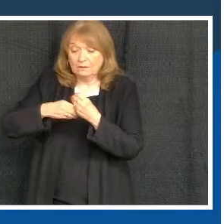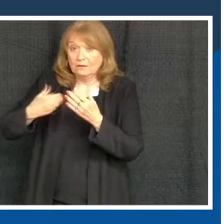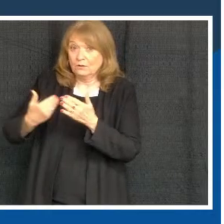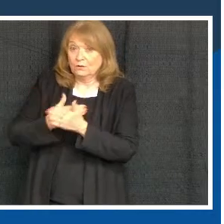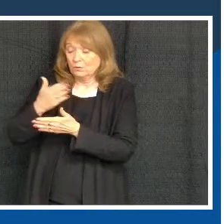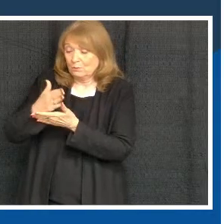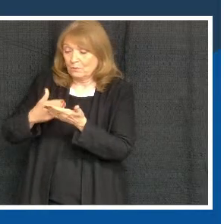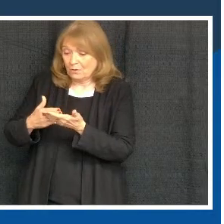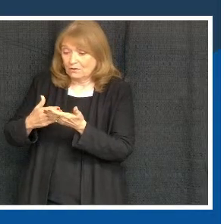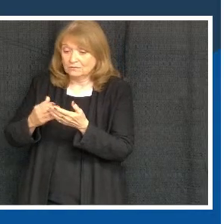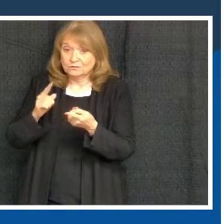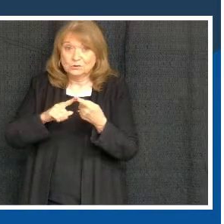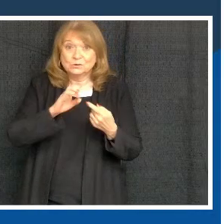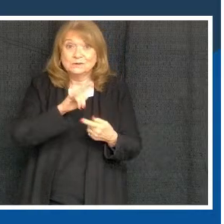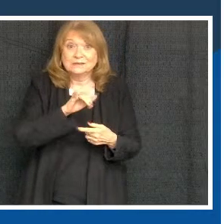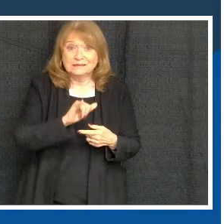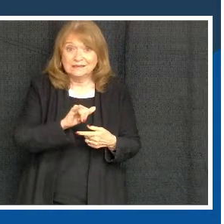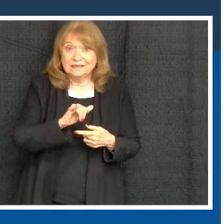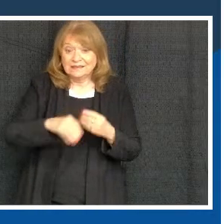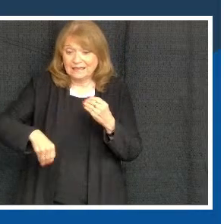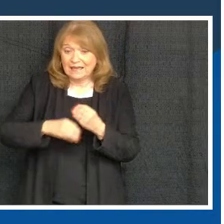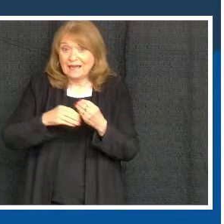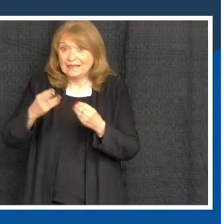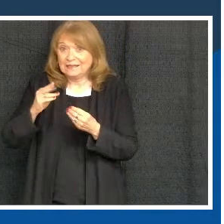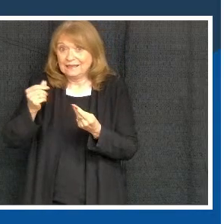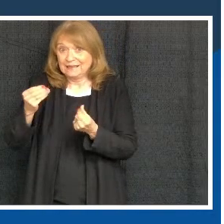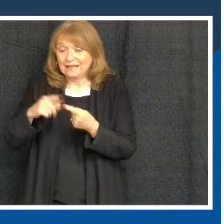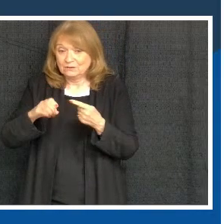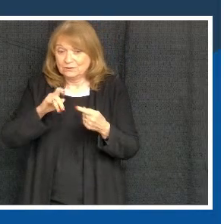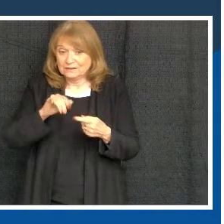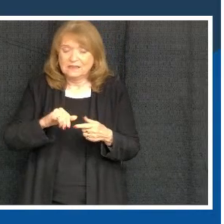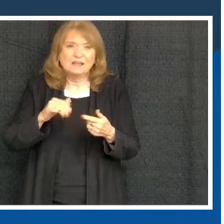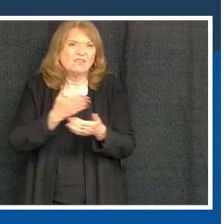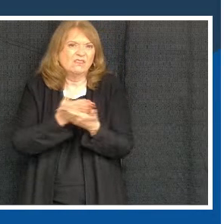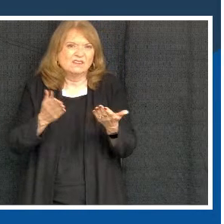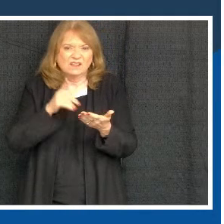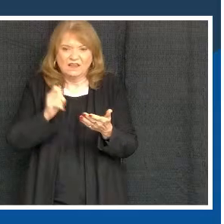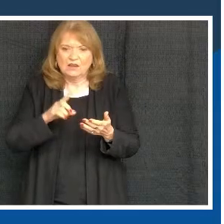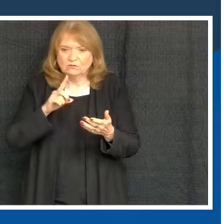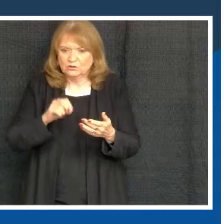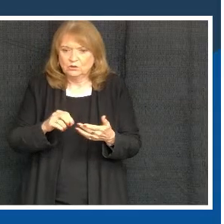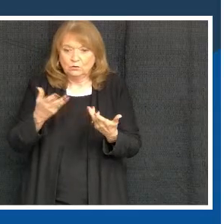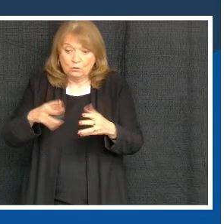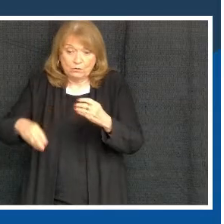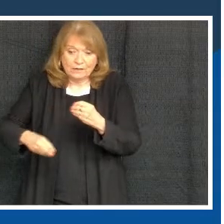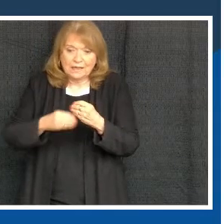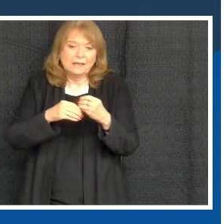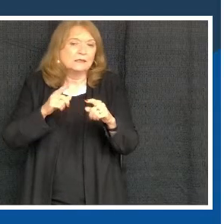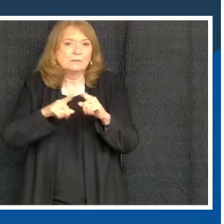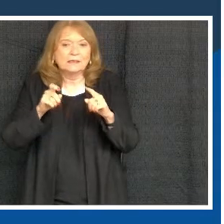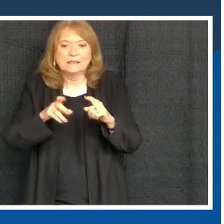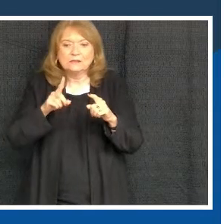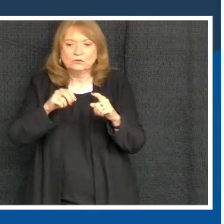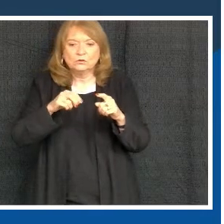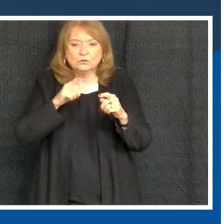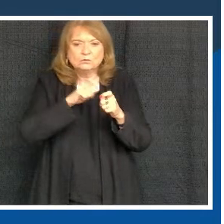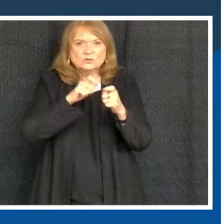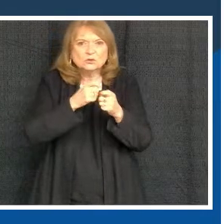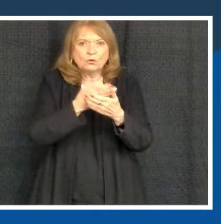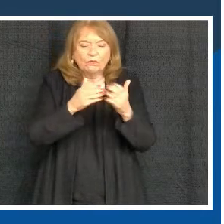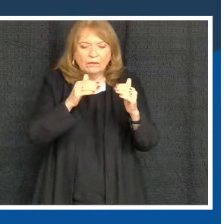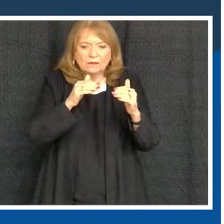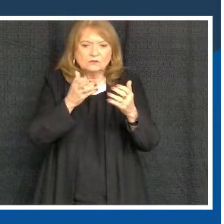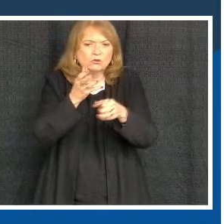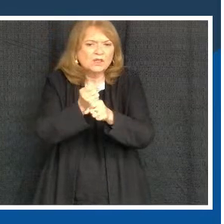have certain things they have to do to finish being annexed. They're already annexed. They can already they're already getting services from